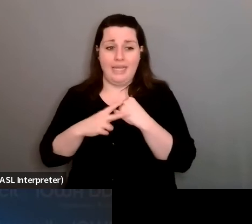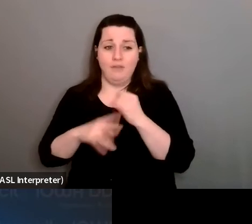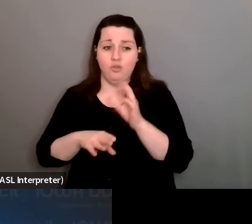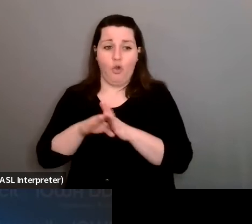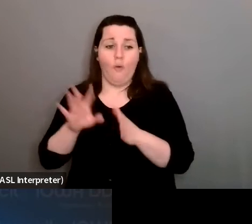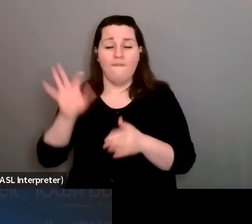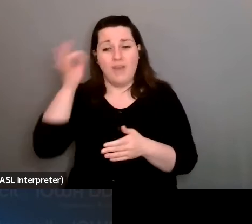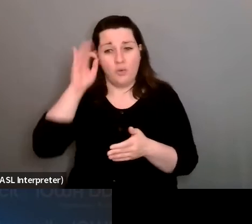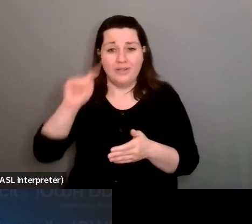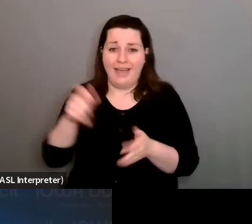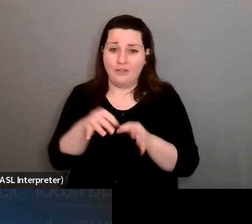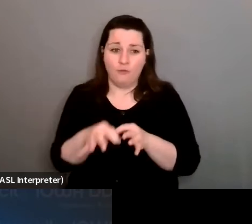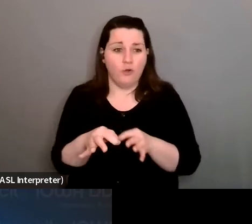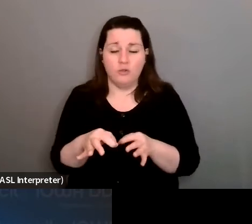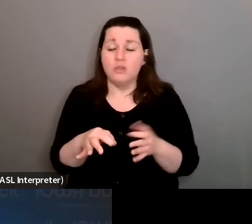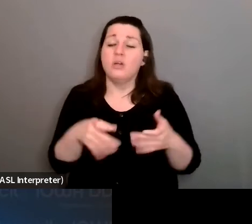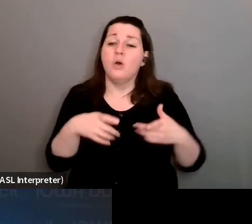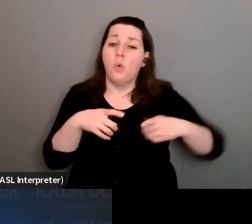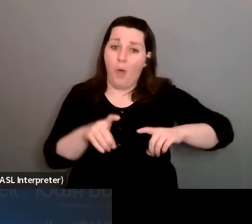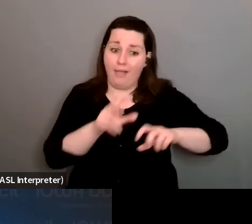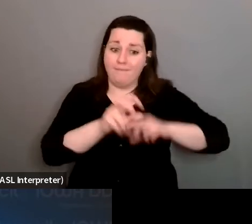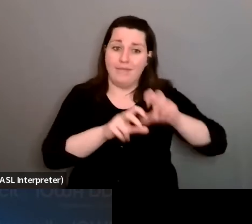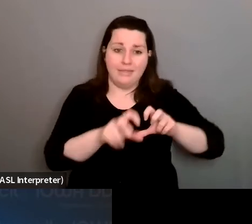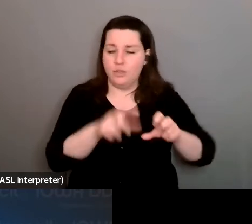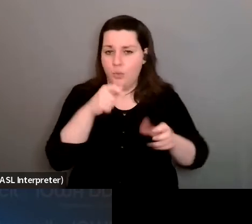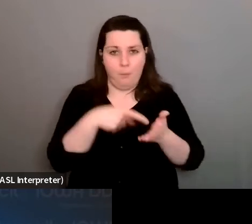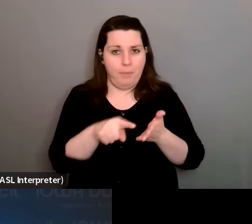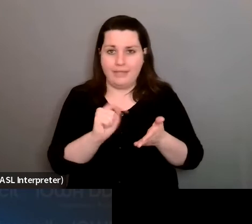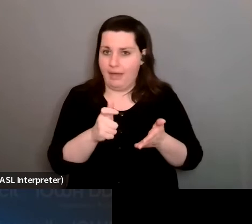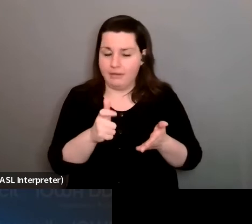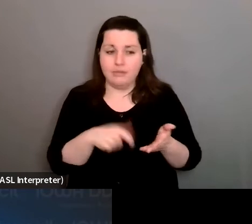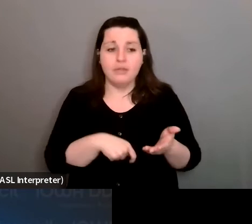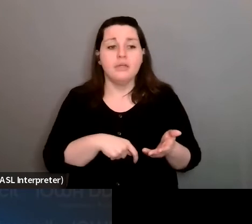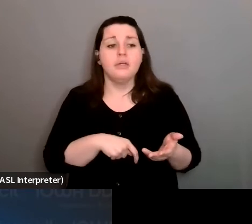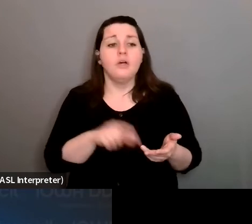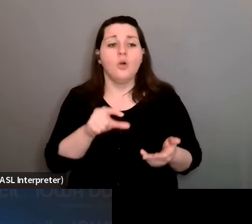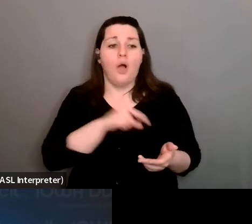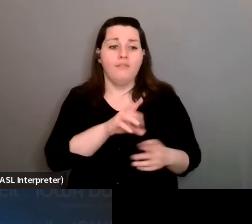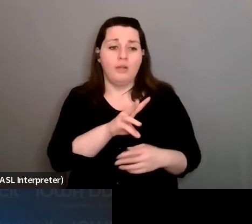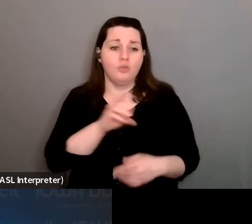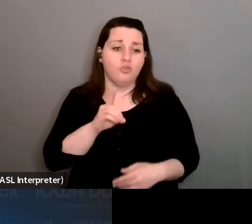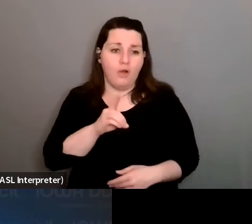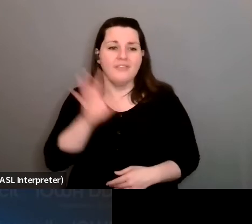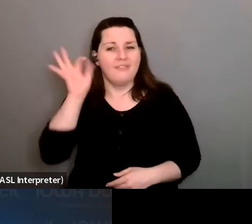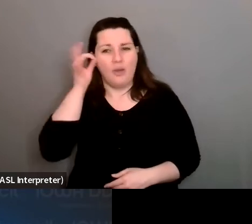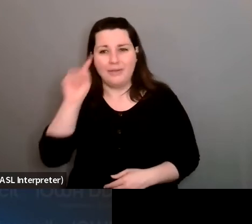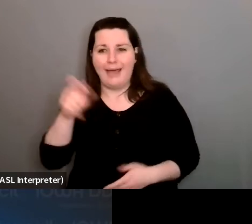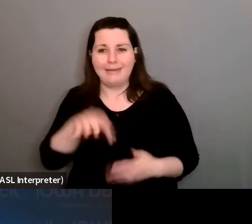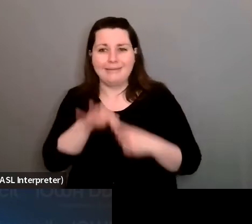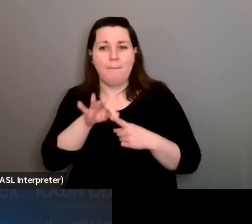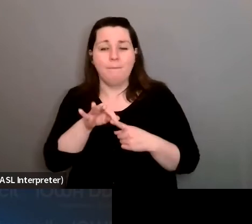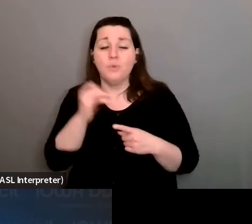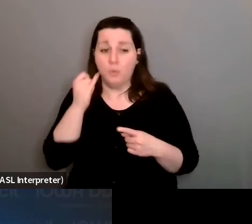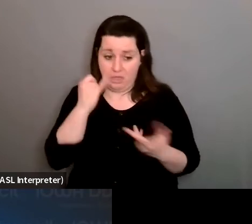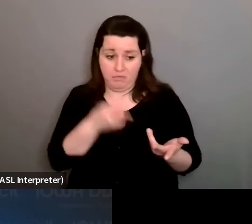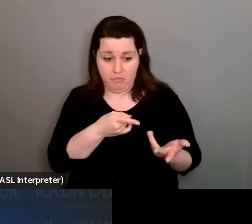pay any taxes on it while it's invested. Qualified withdrawals are federally tax exempt. So if it meets the definition